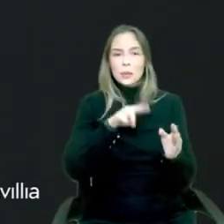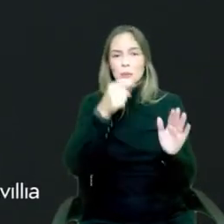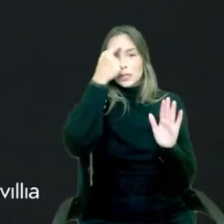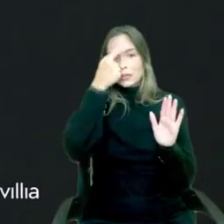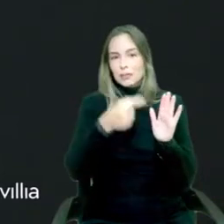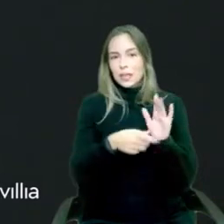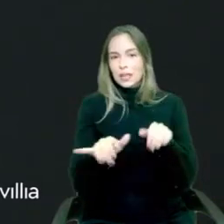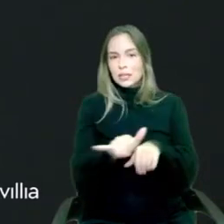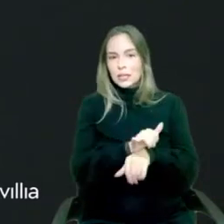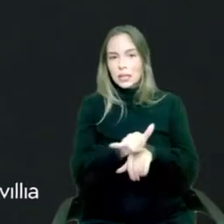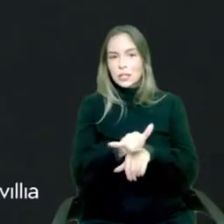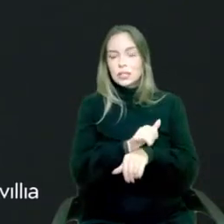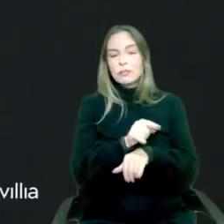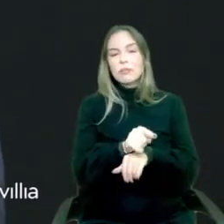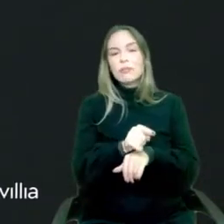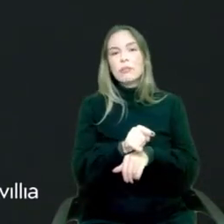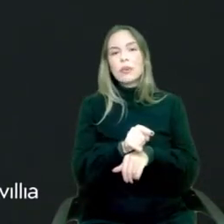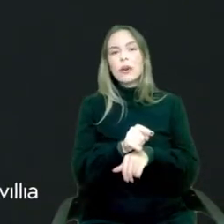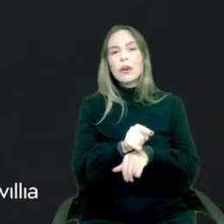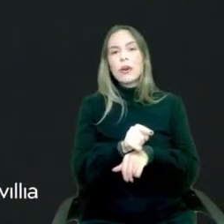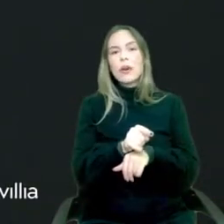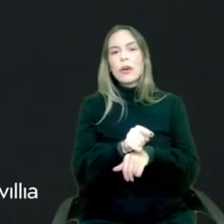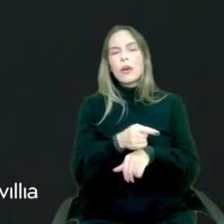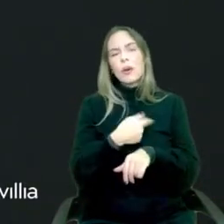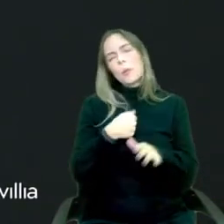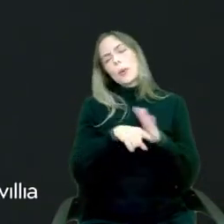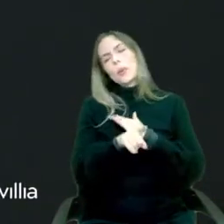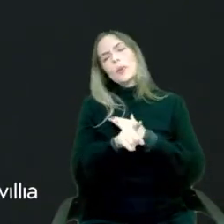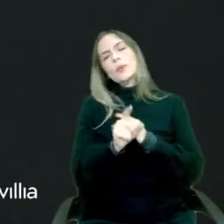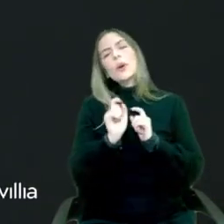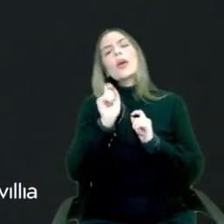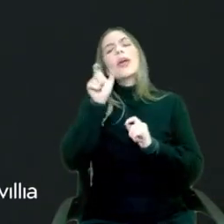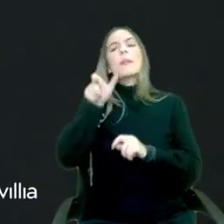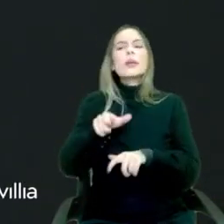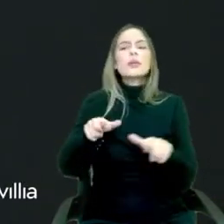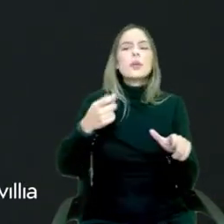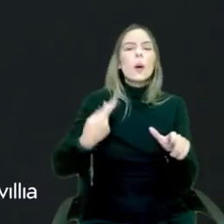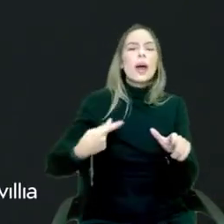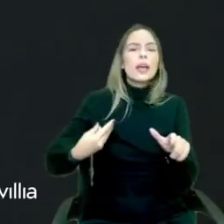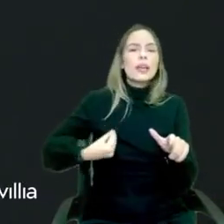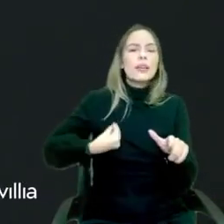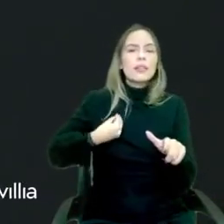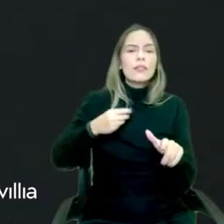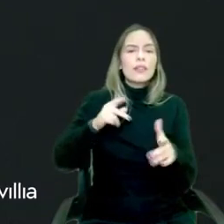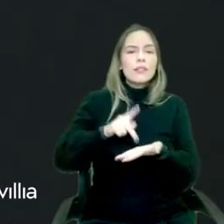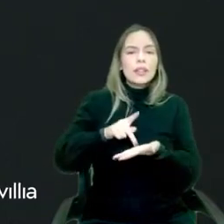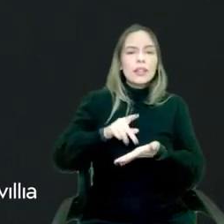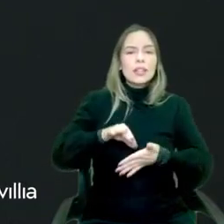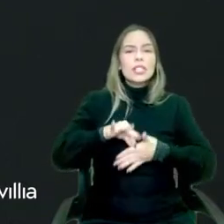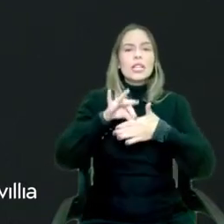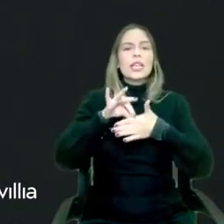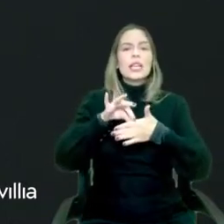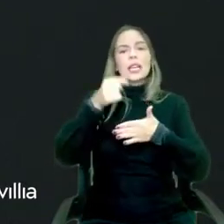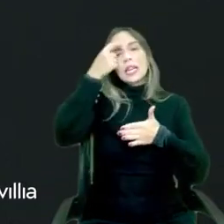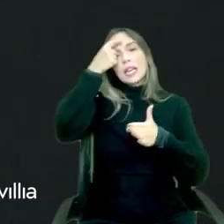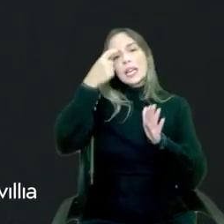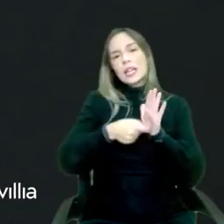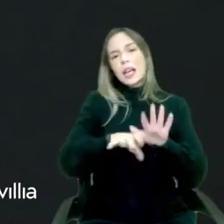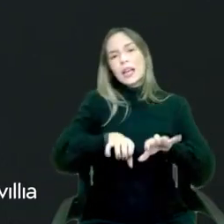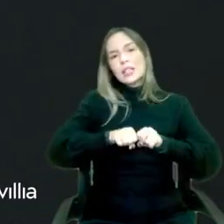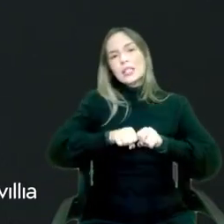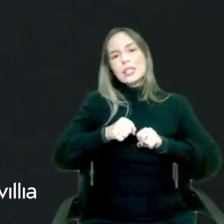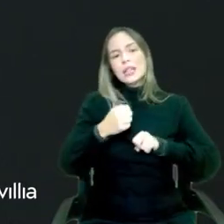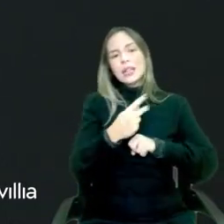question. Who here is really coordinating the AI adoption in your company as a